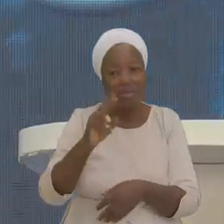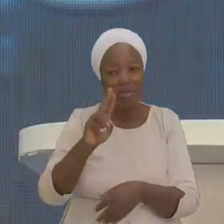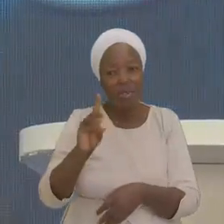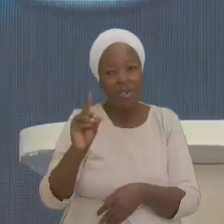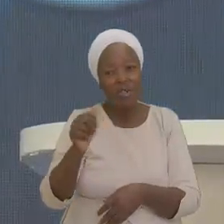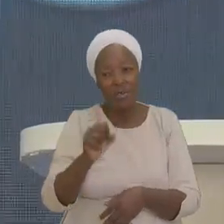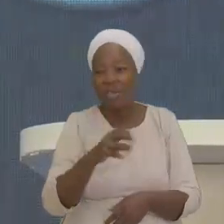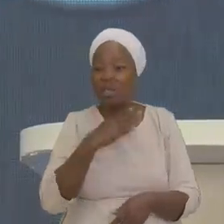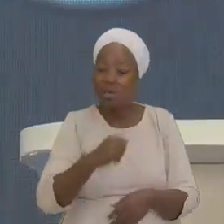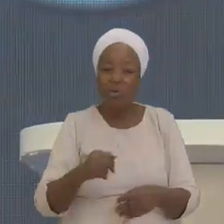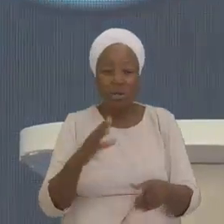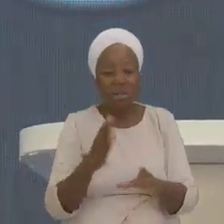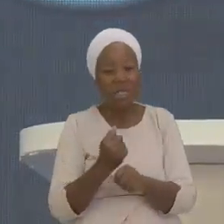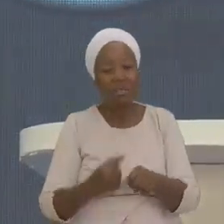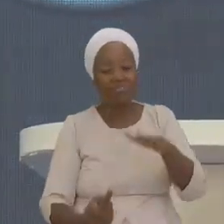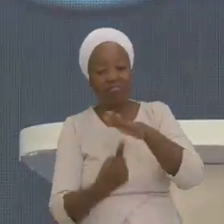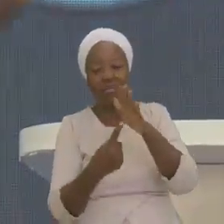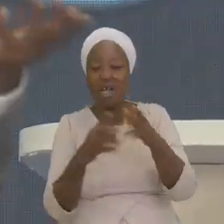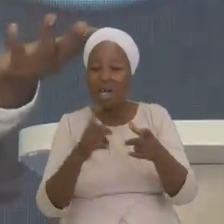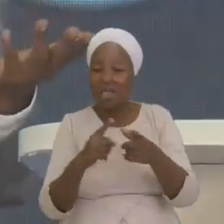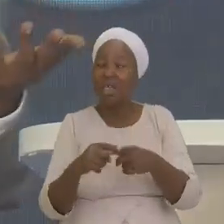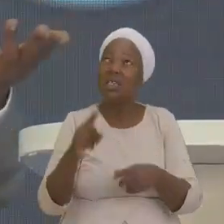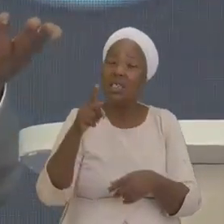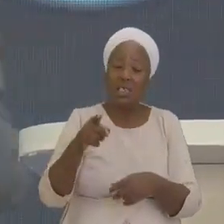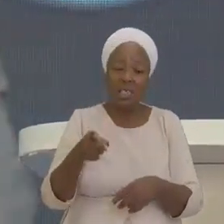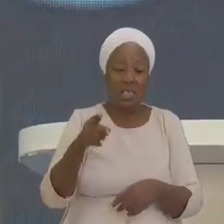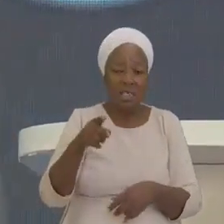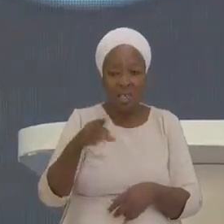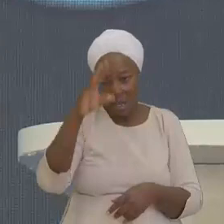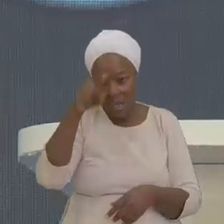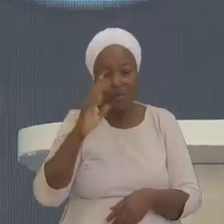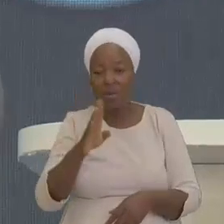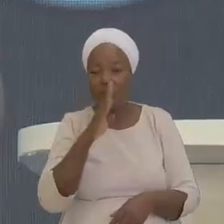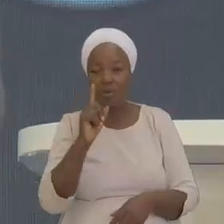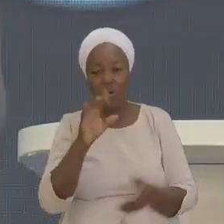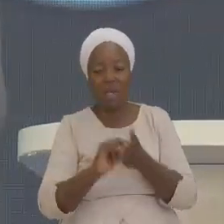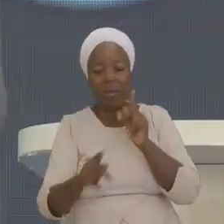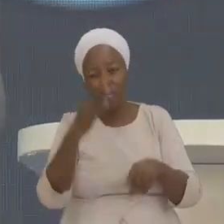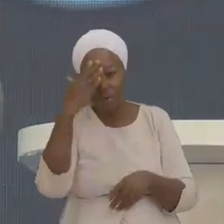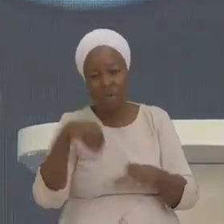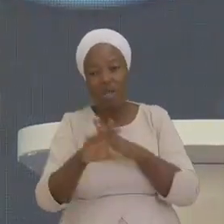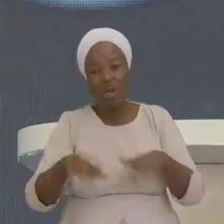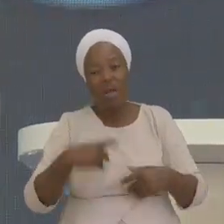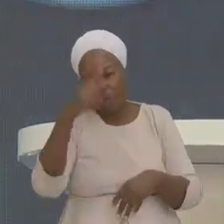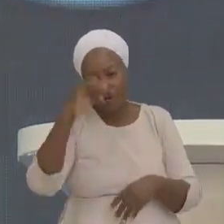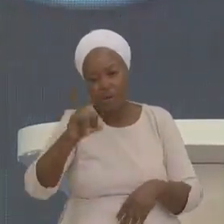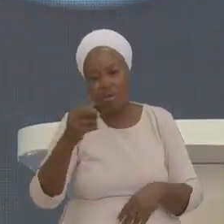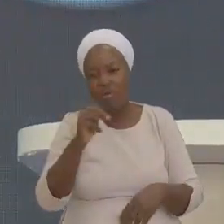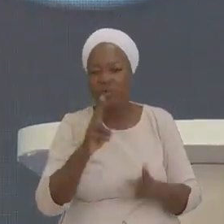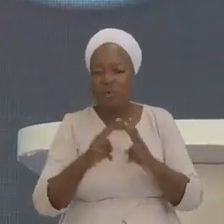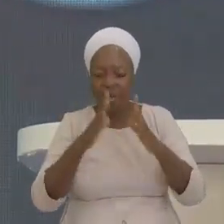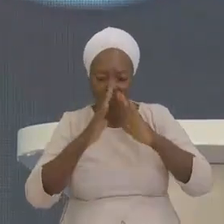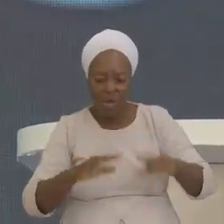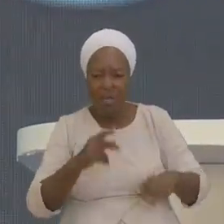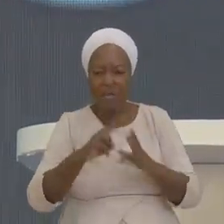the upper hand and he will be the one that people know in your life. Hey, John is so quiet, he's so gentle, and